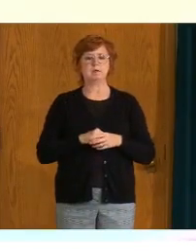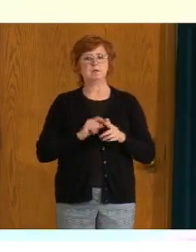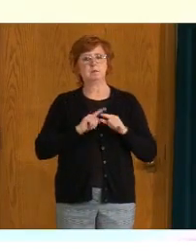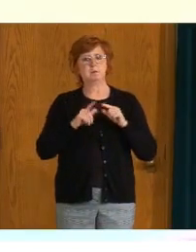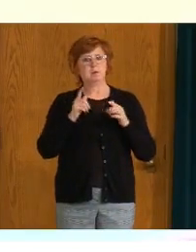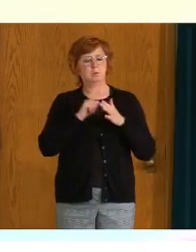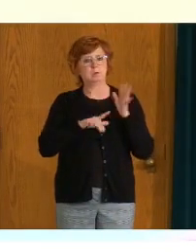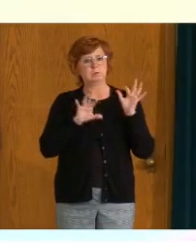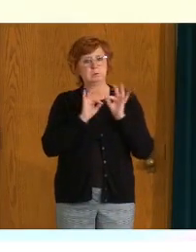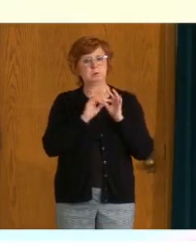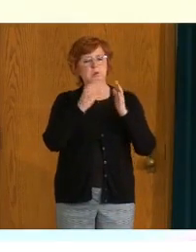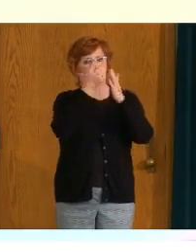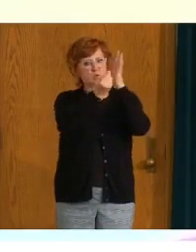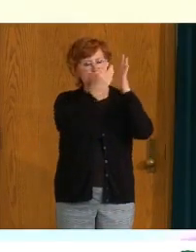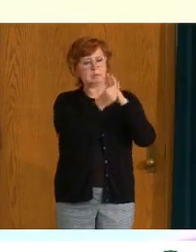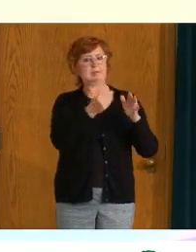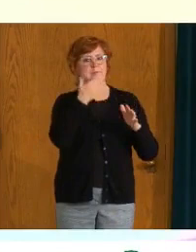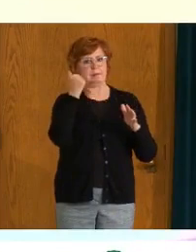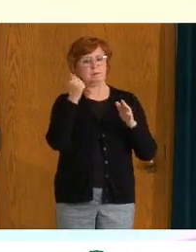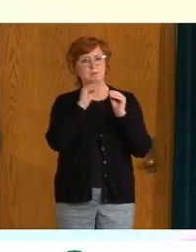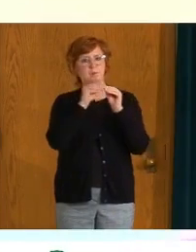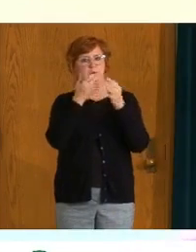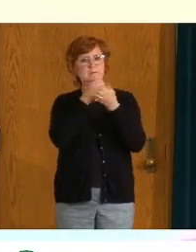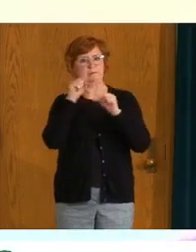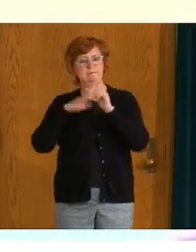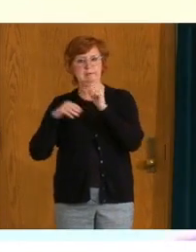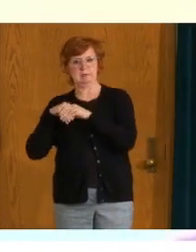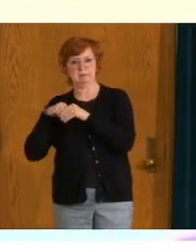summer, learning how we do that to get ready for the fall,